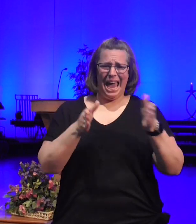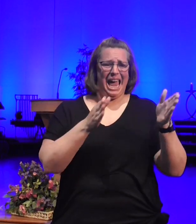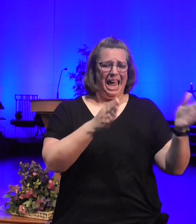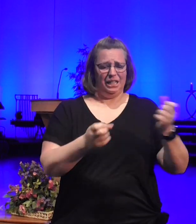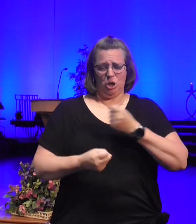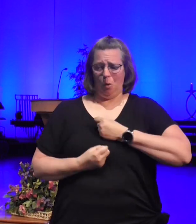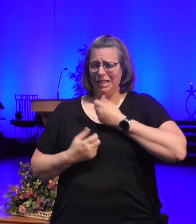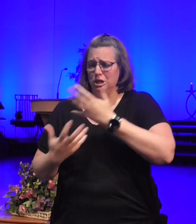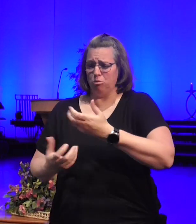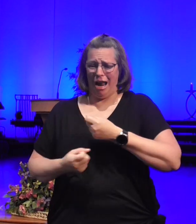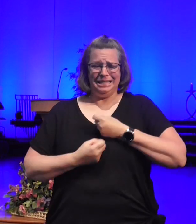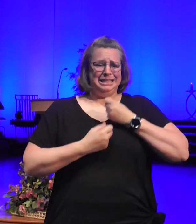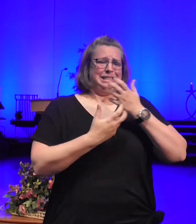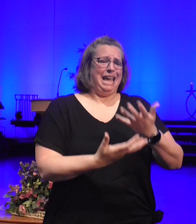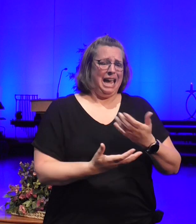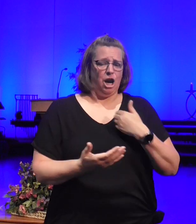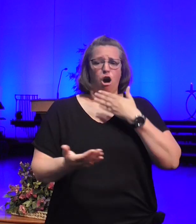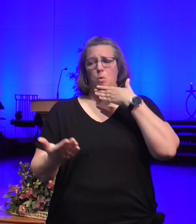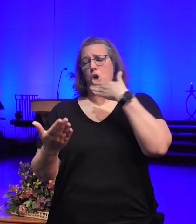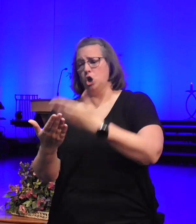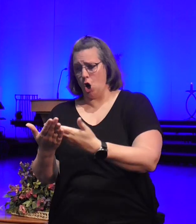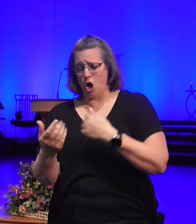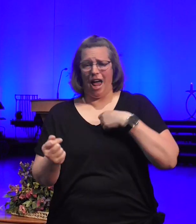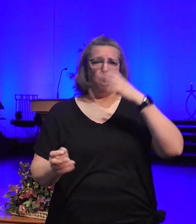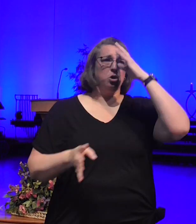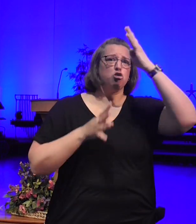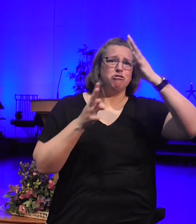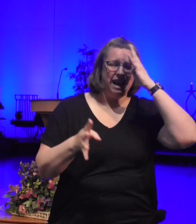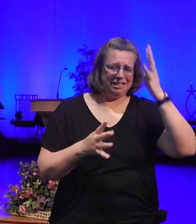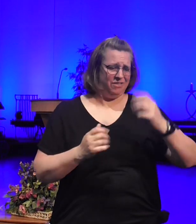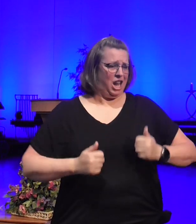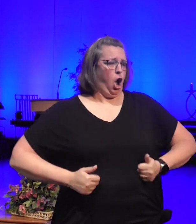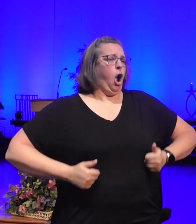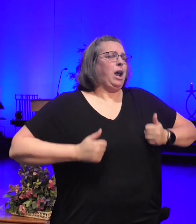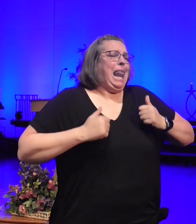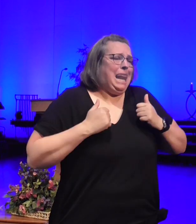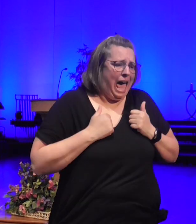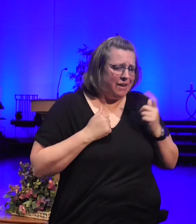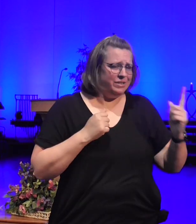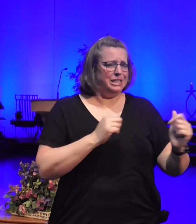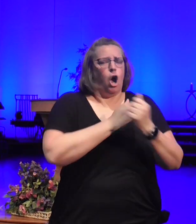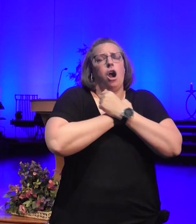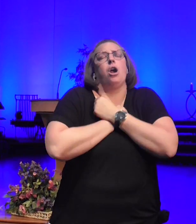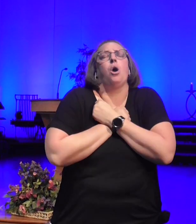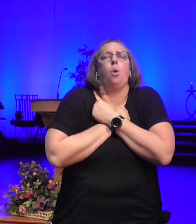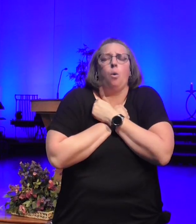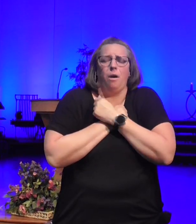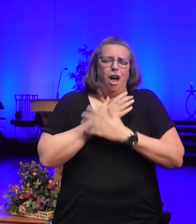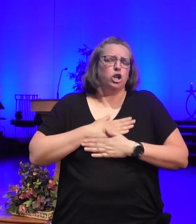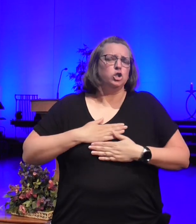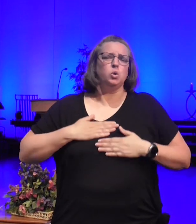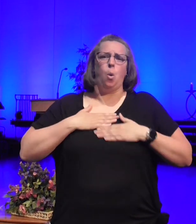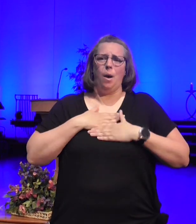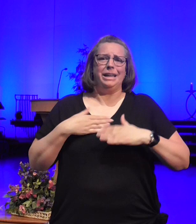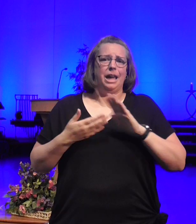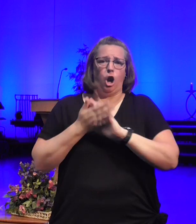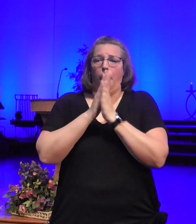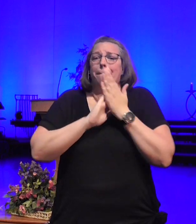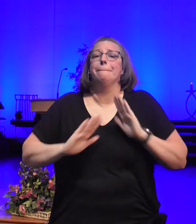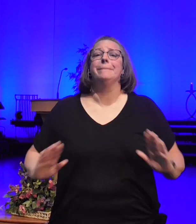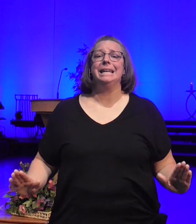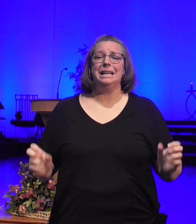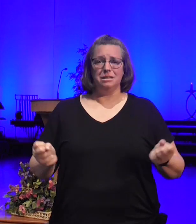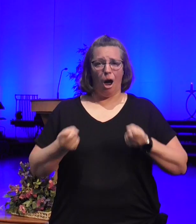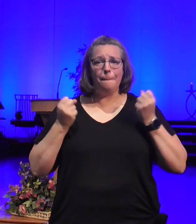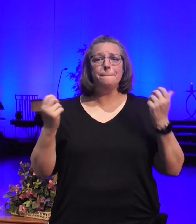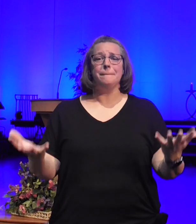our greater good, our creativity, our aliveness, our wholeness, our love, our joy, our peace, our